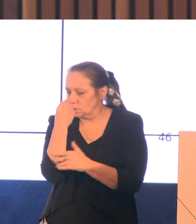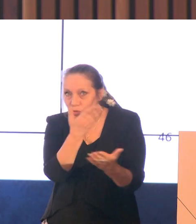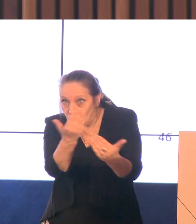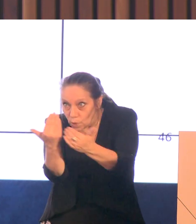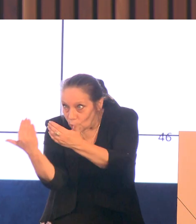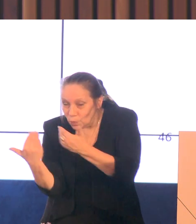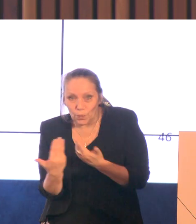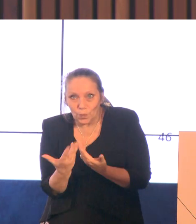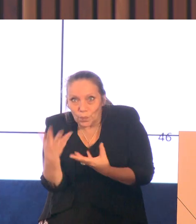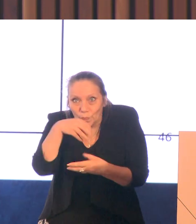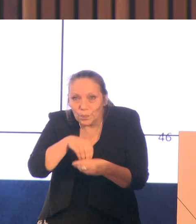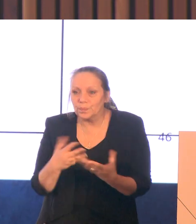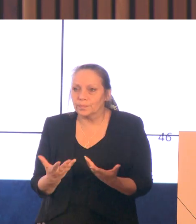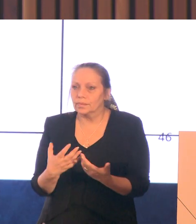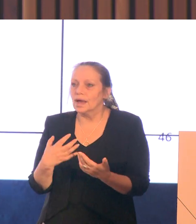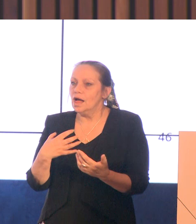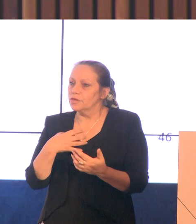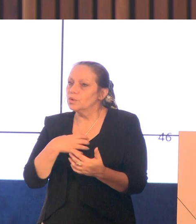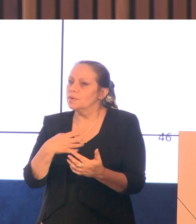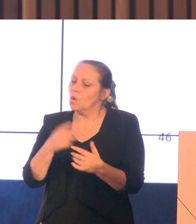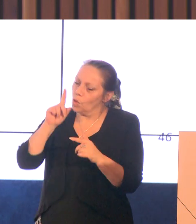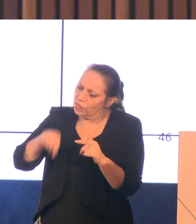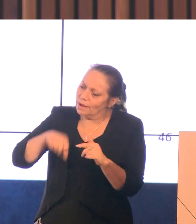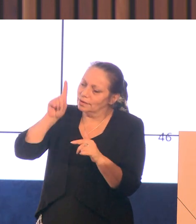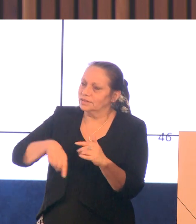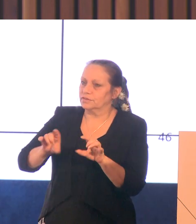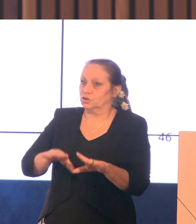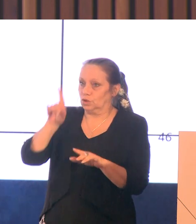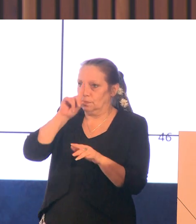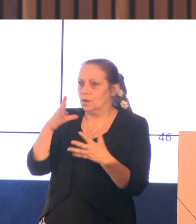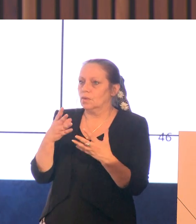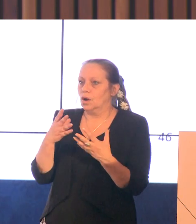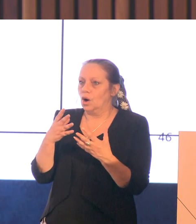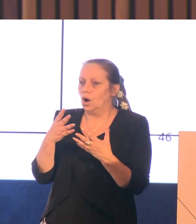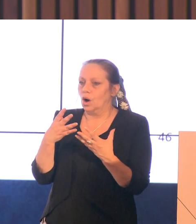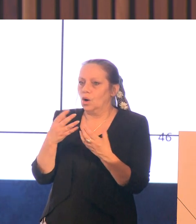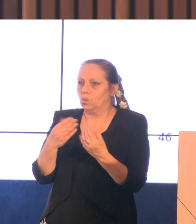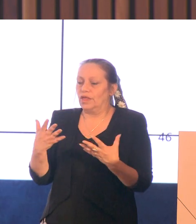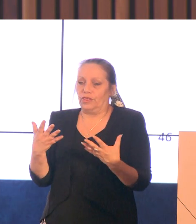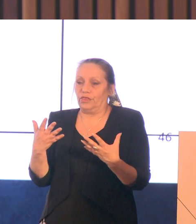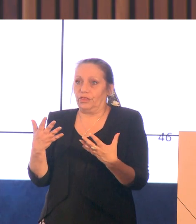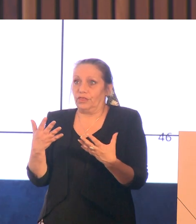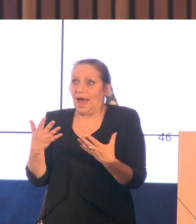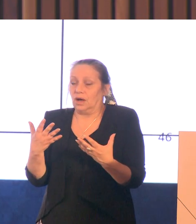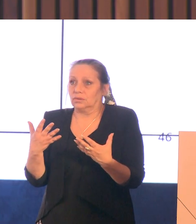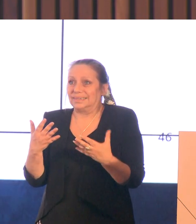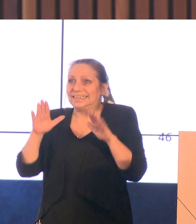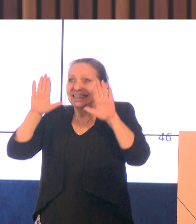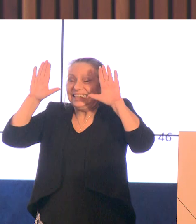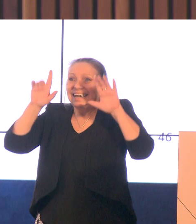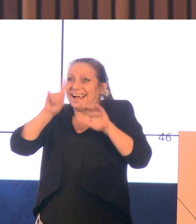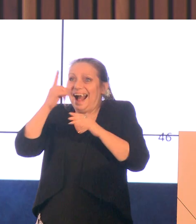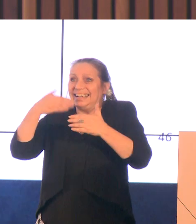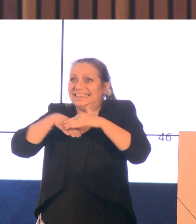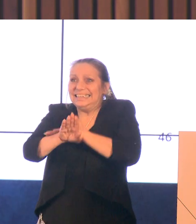possible, there would be many more thousands of Australians today with their windows pressed up on the glass trying to get into